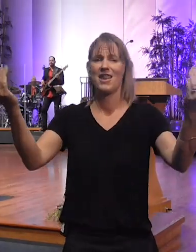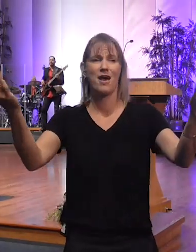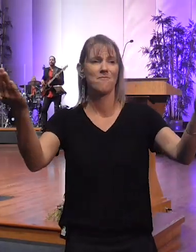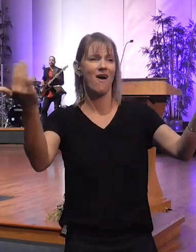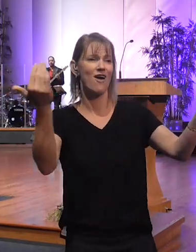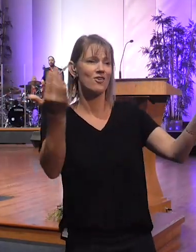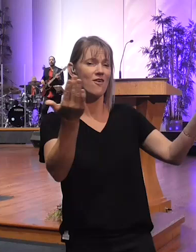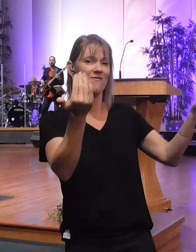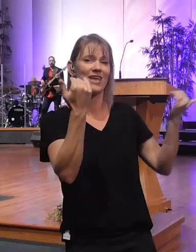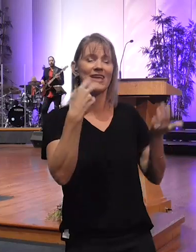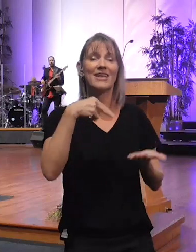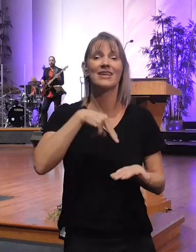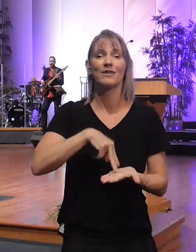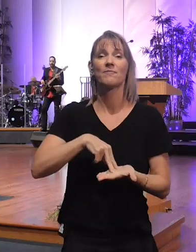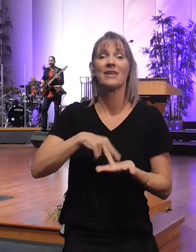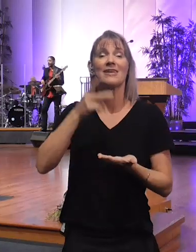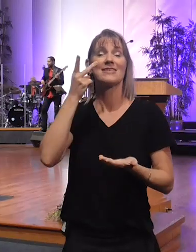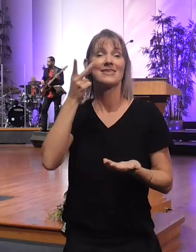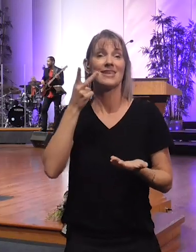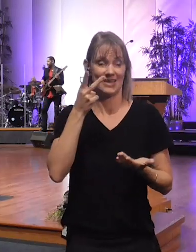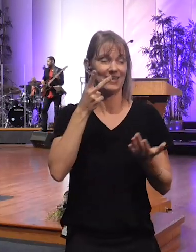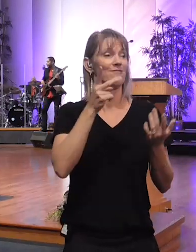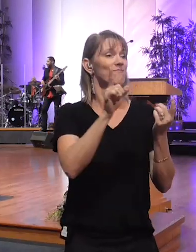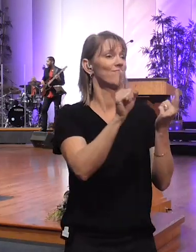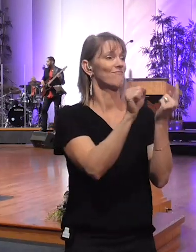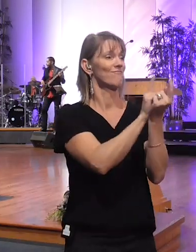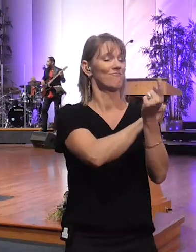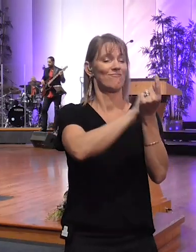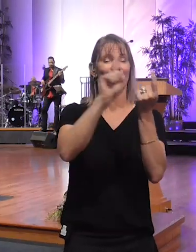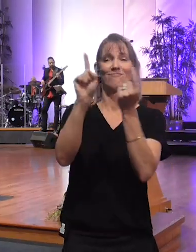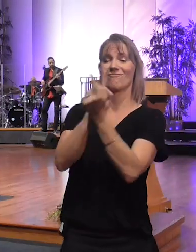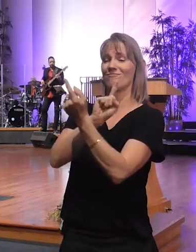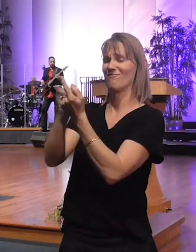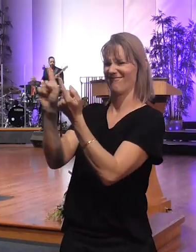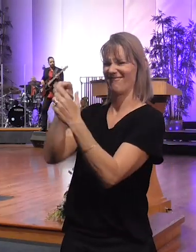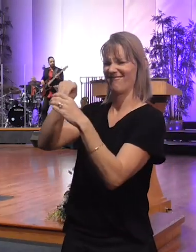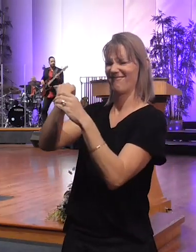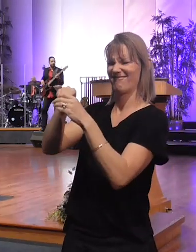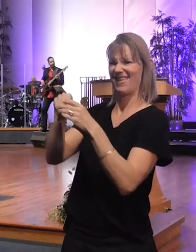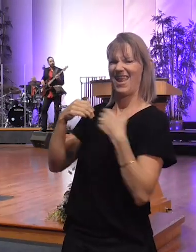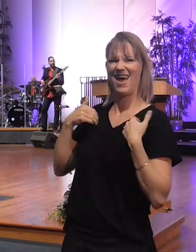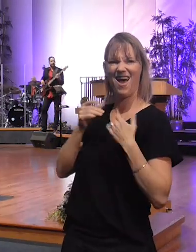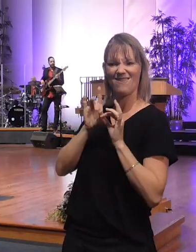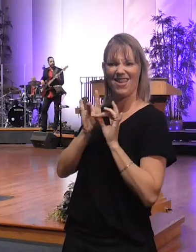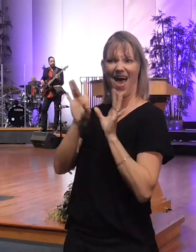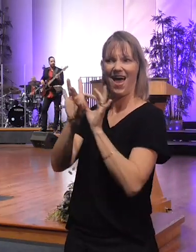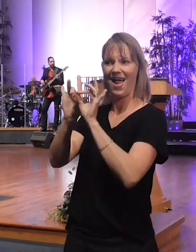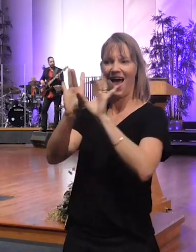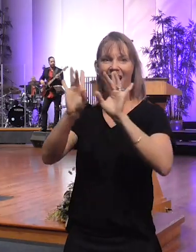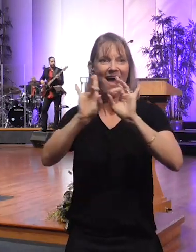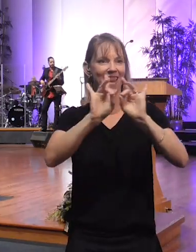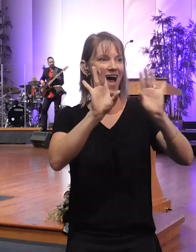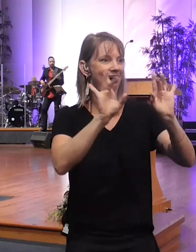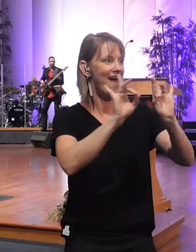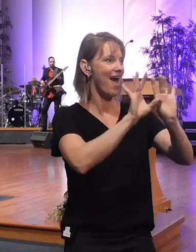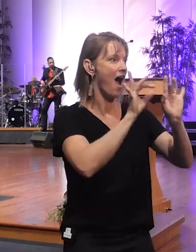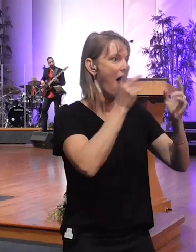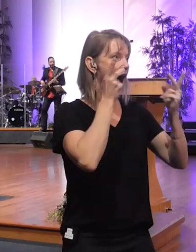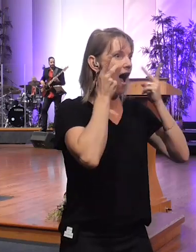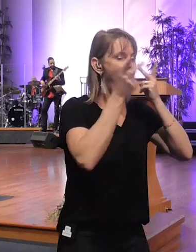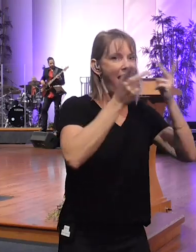Everybody, get up on your feet. See the light in everybody you meet.